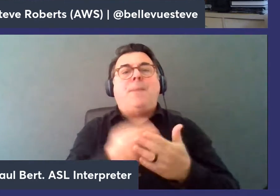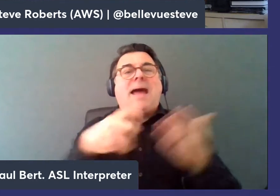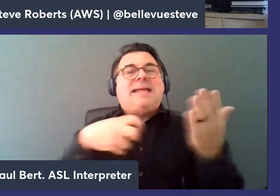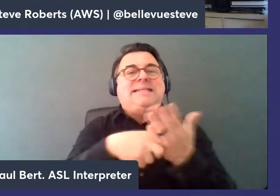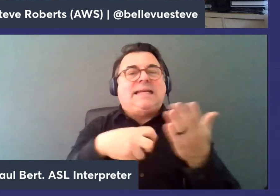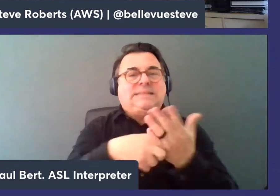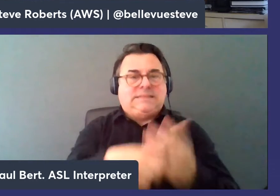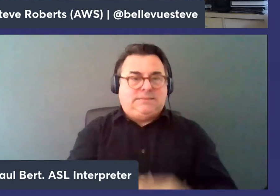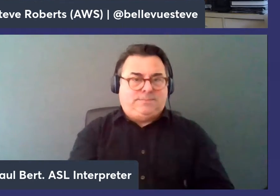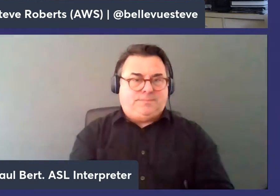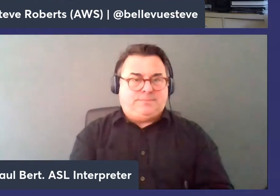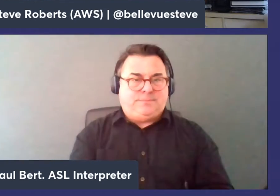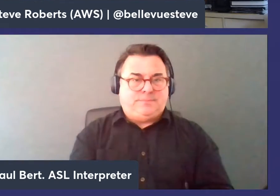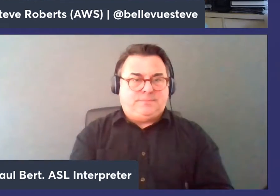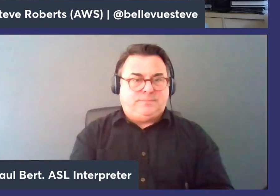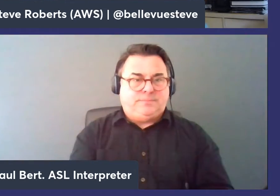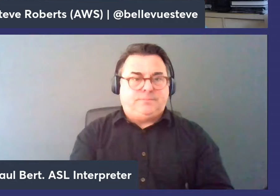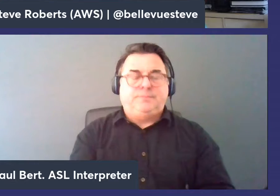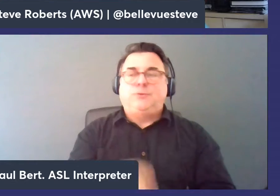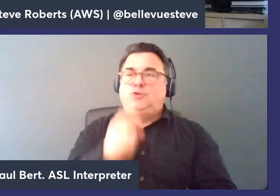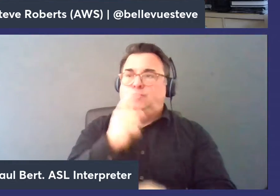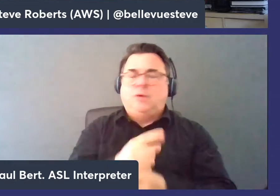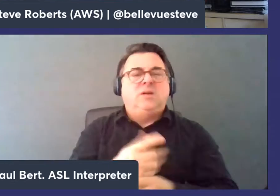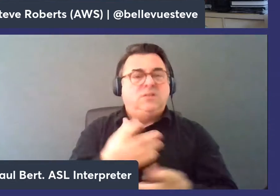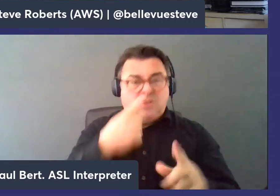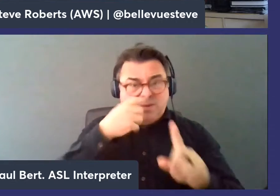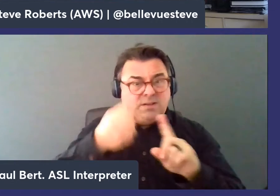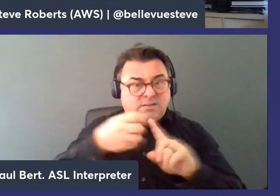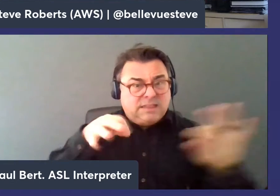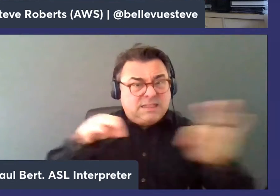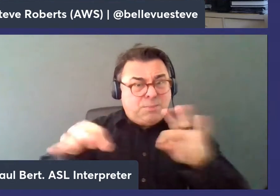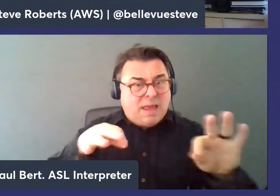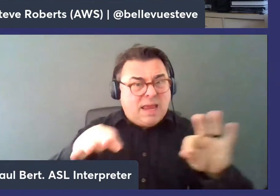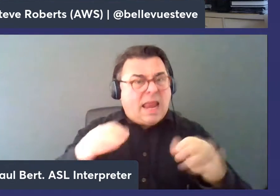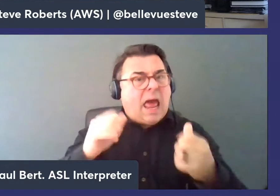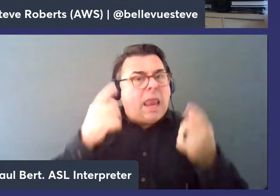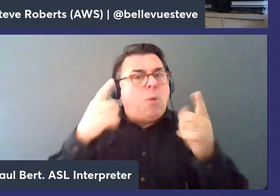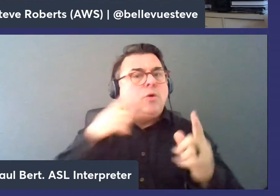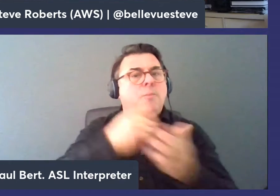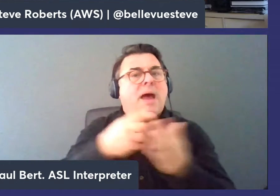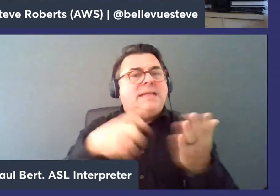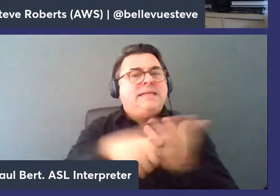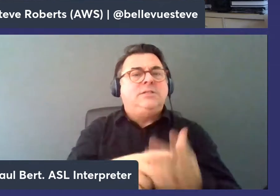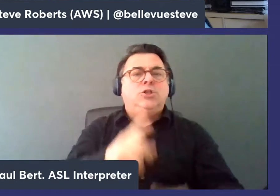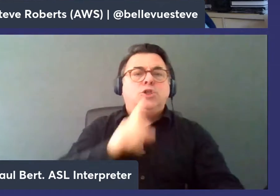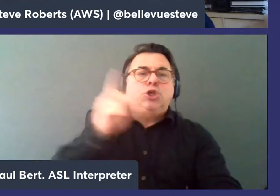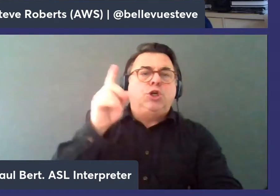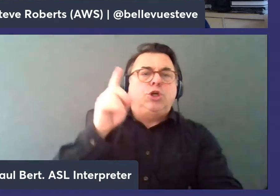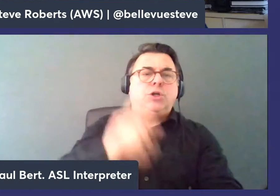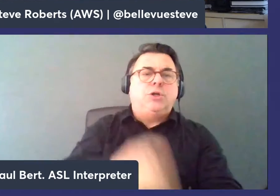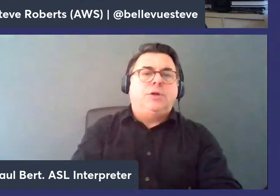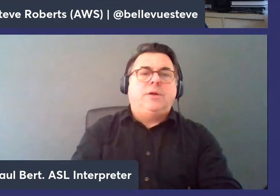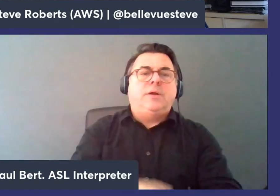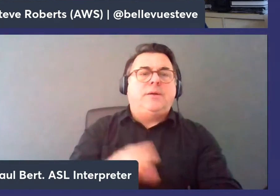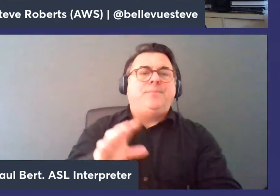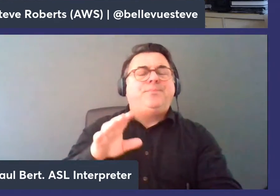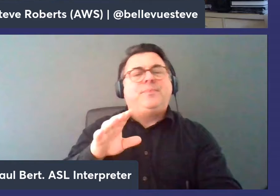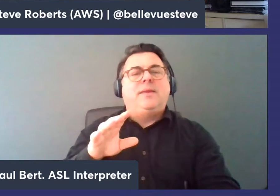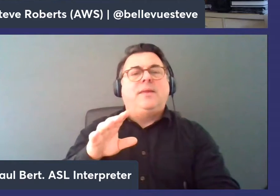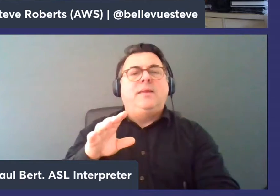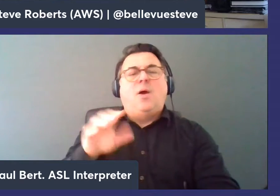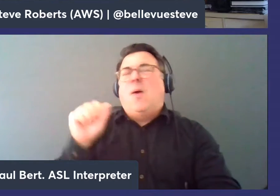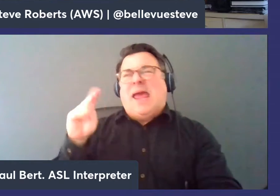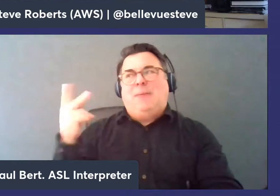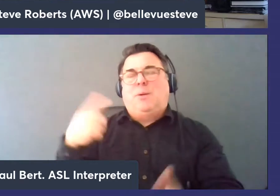tickets. So Exactly. can we go through that and see how this all works? Yeah, this is I mean, it's